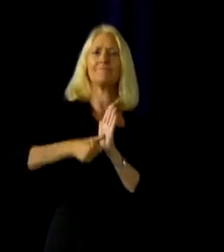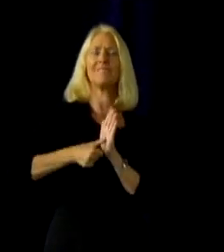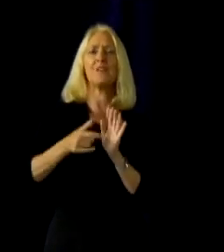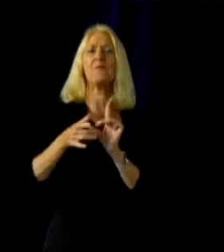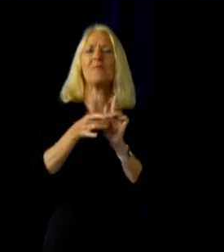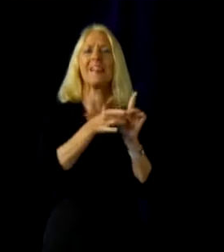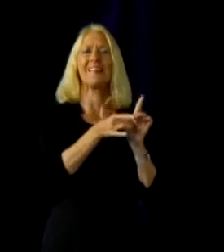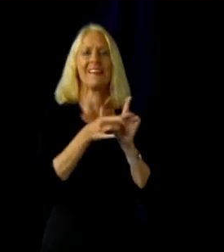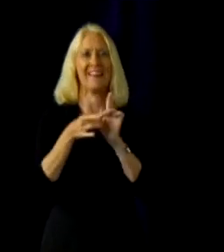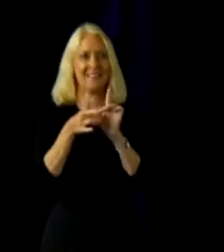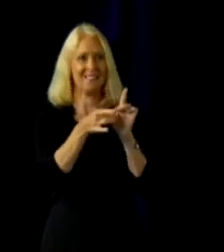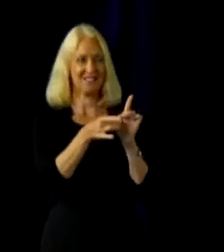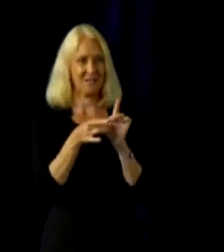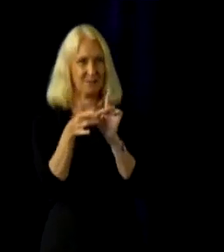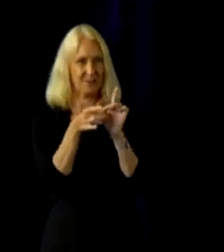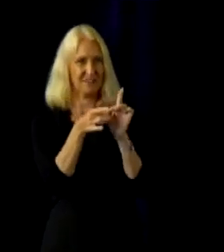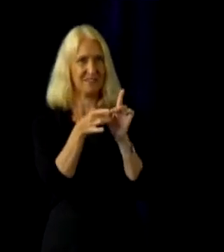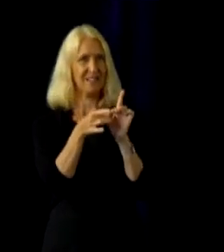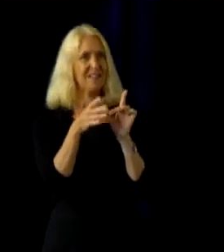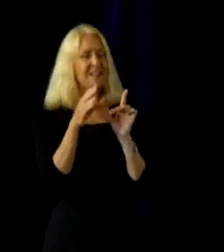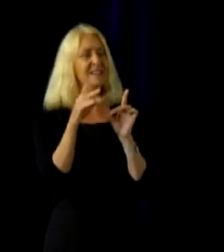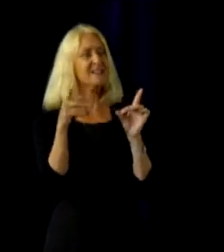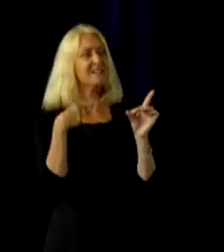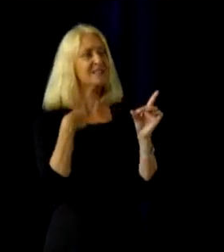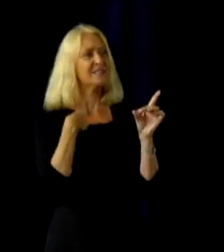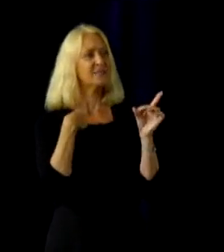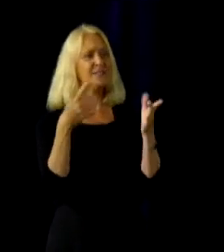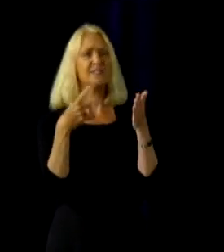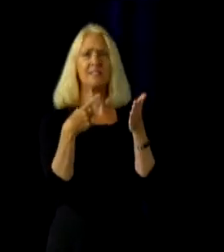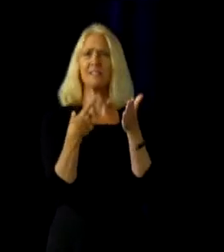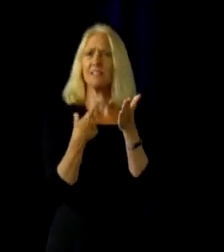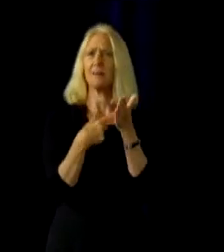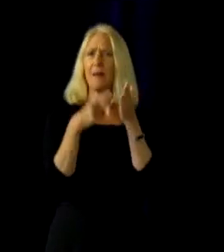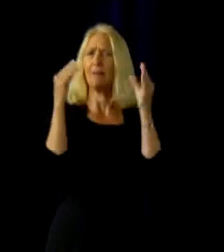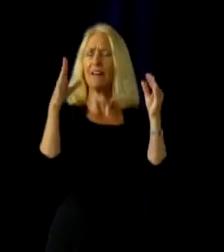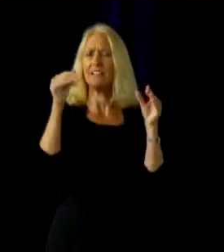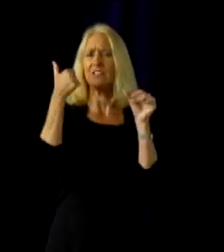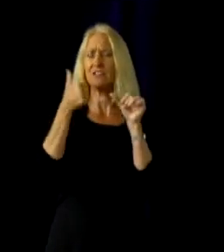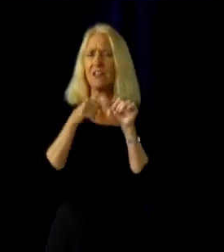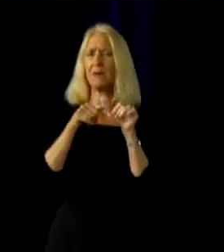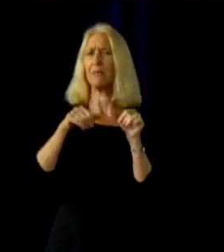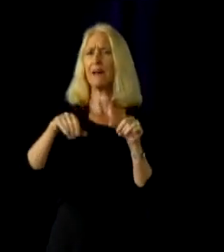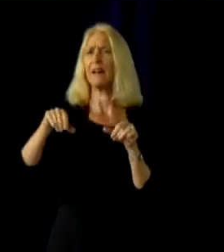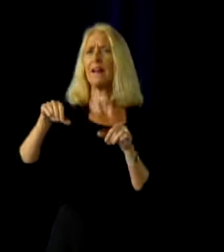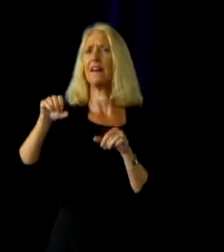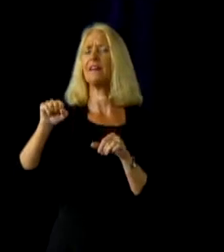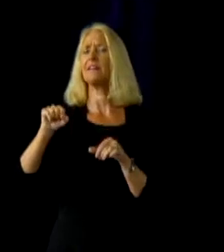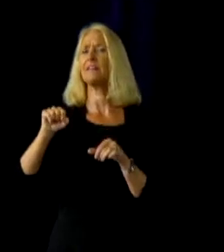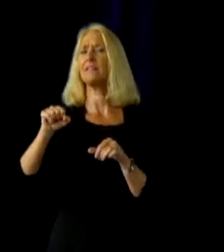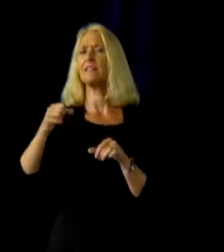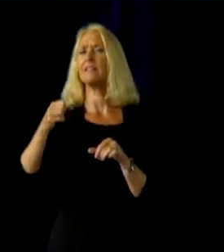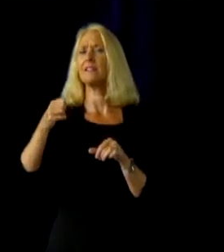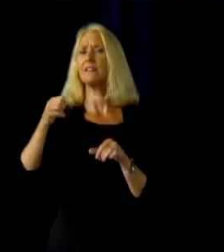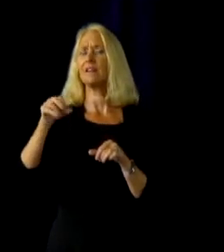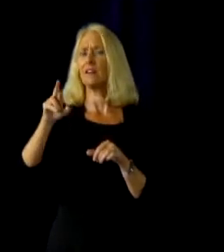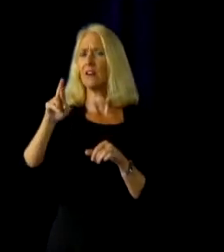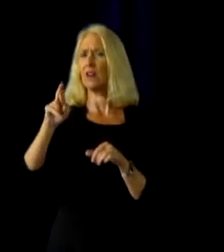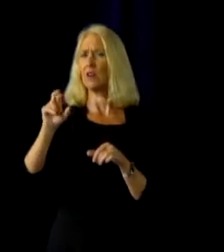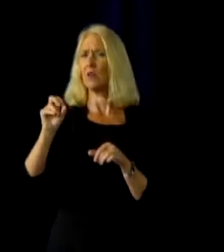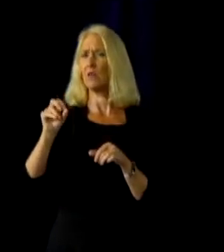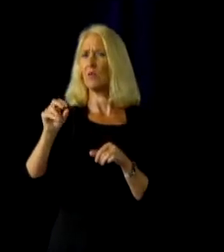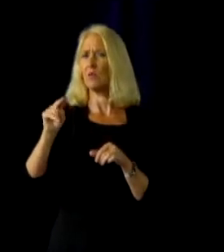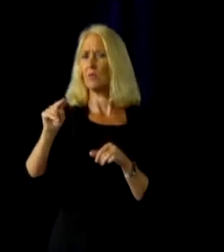of her professors, and I want to refer to Dr. Shonda Rhonda. Does anyone ever remember that name? It's been many years ago. But he was a